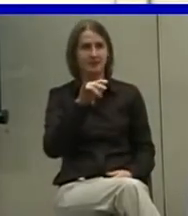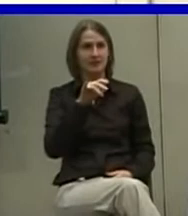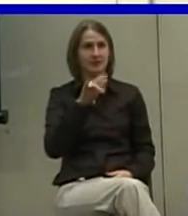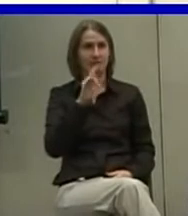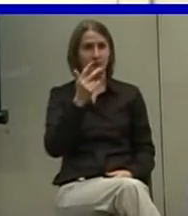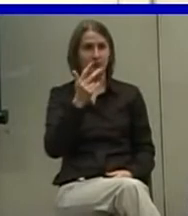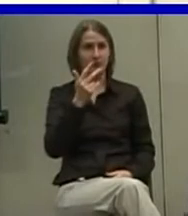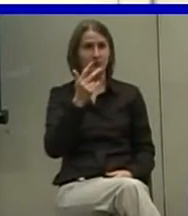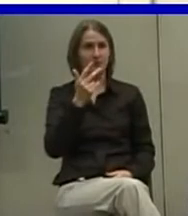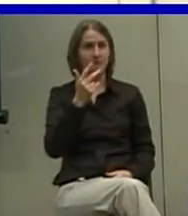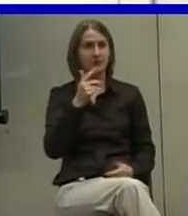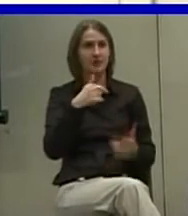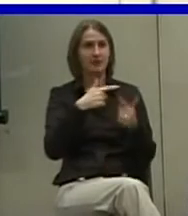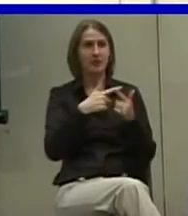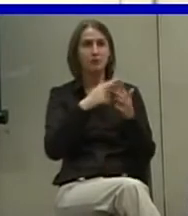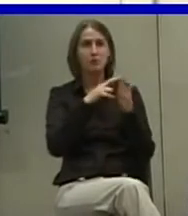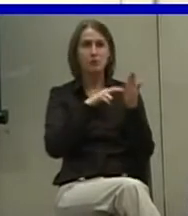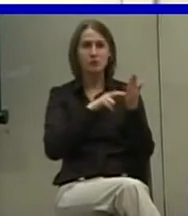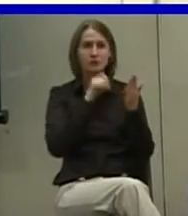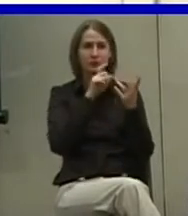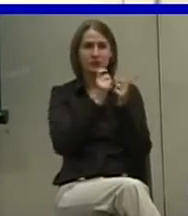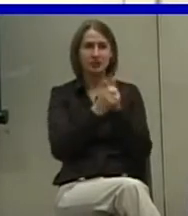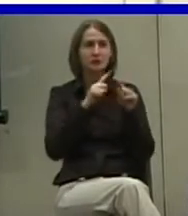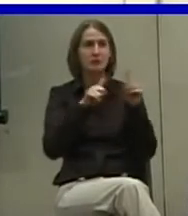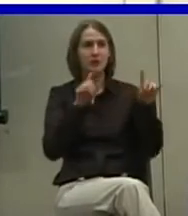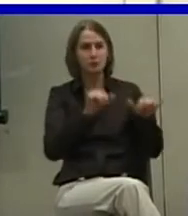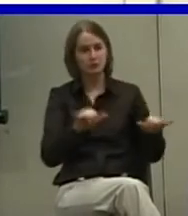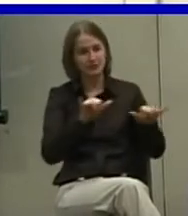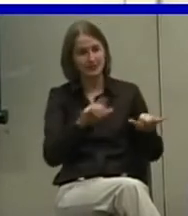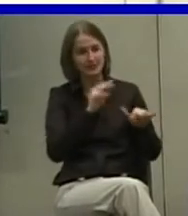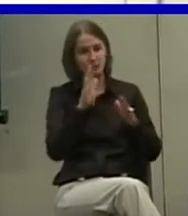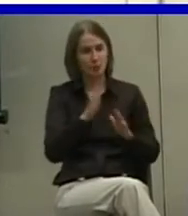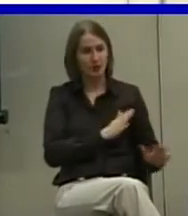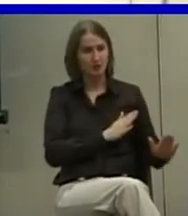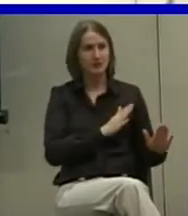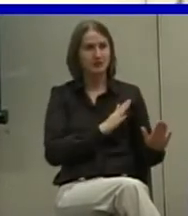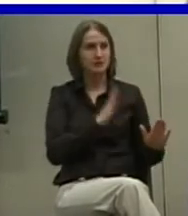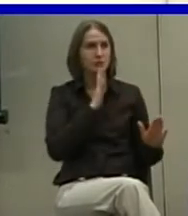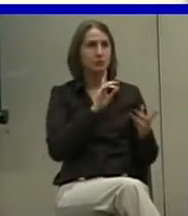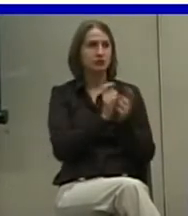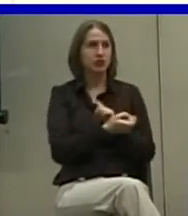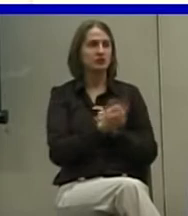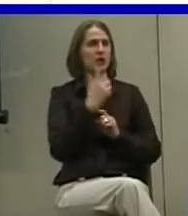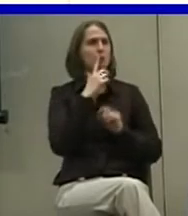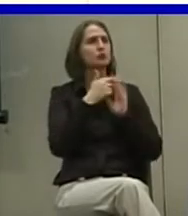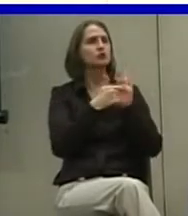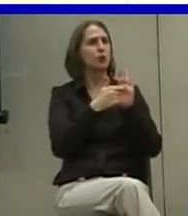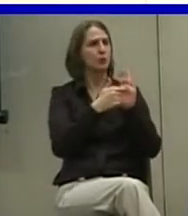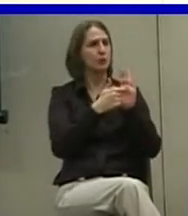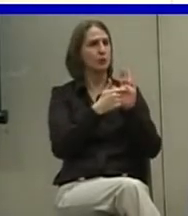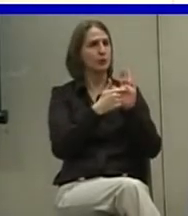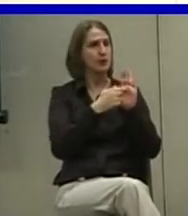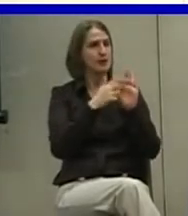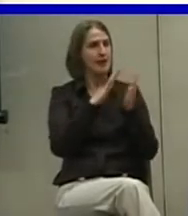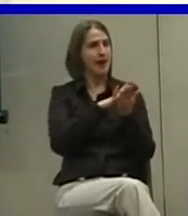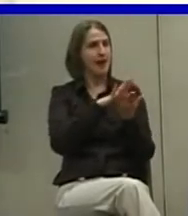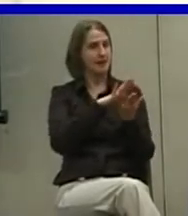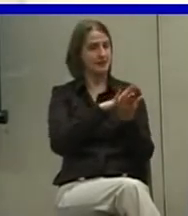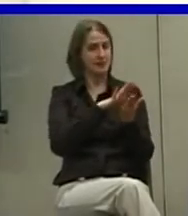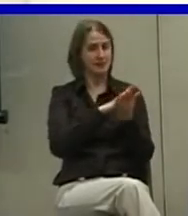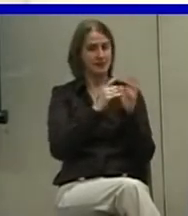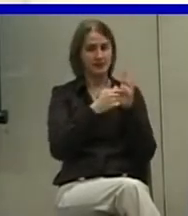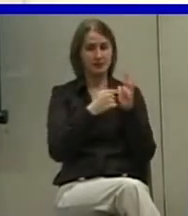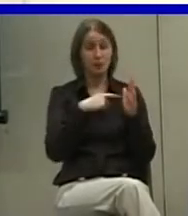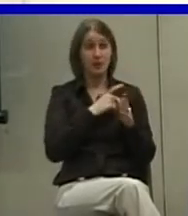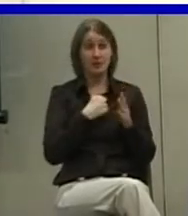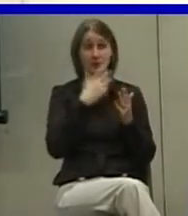change. The routines and arrangements do. Let me take it back to an academic example. We put a really good